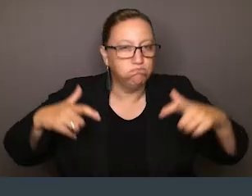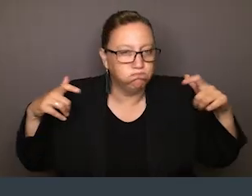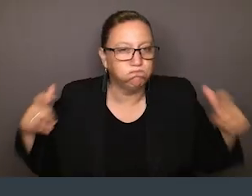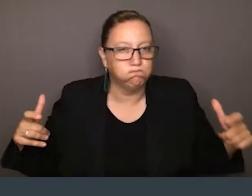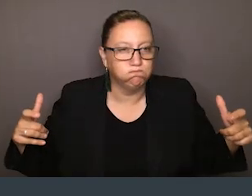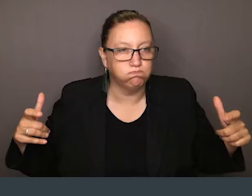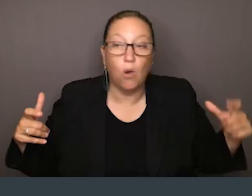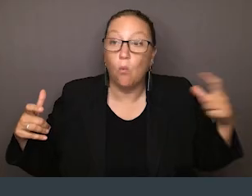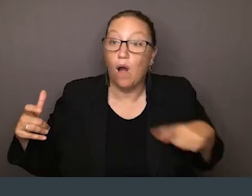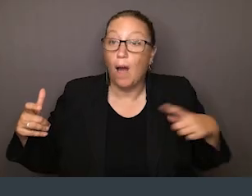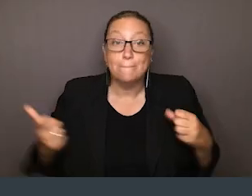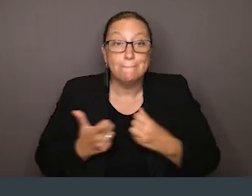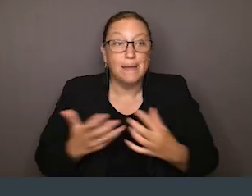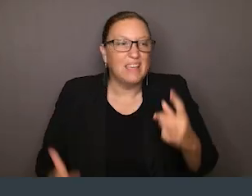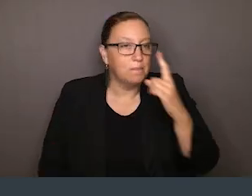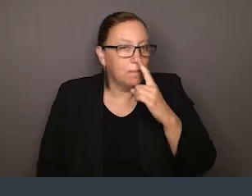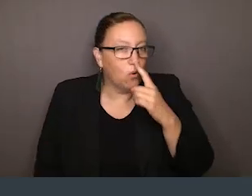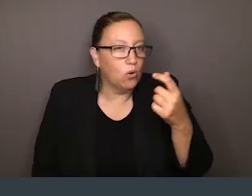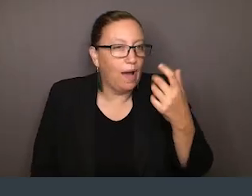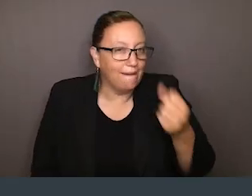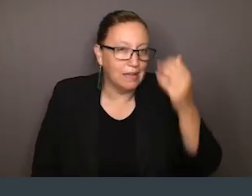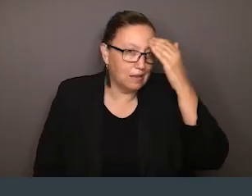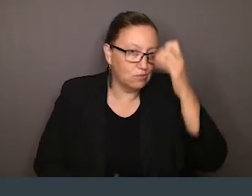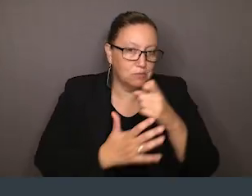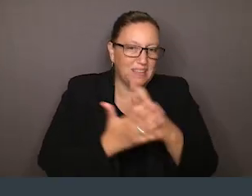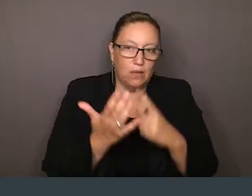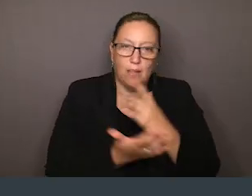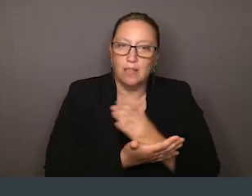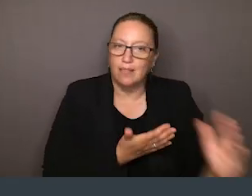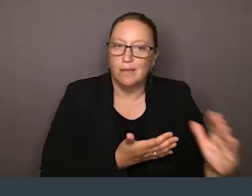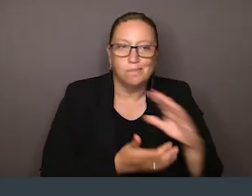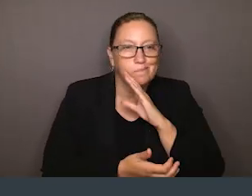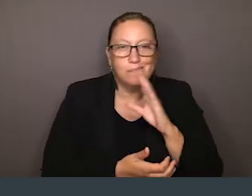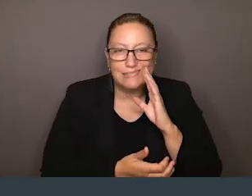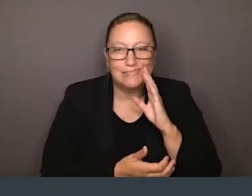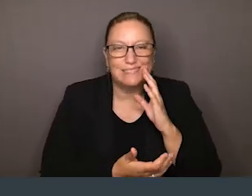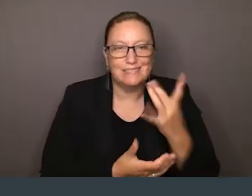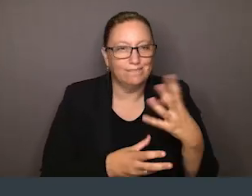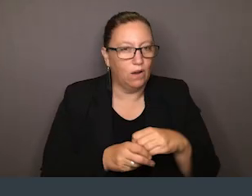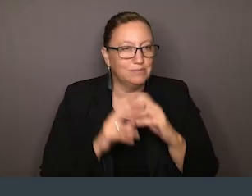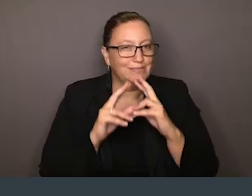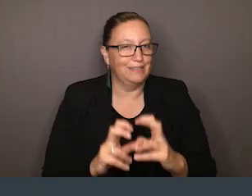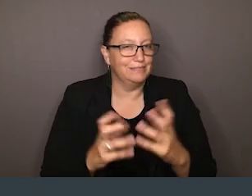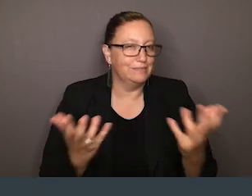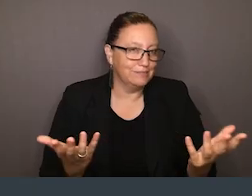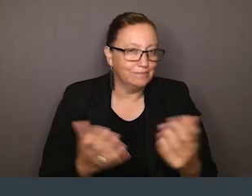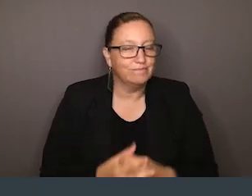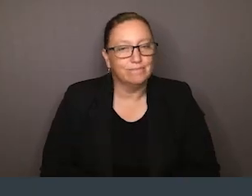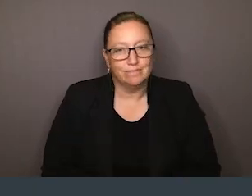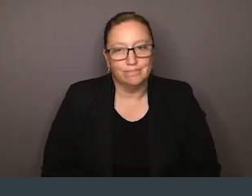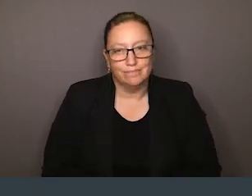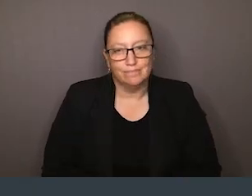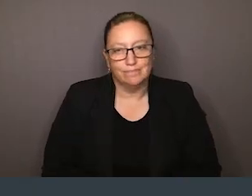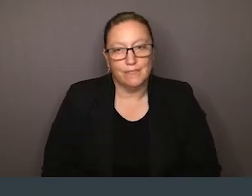with intellectual disability can be missed in studies using clinic samples and surveys. So just to reiterate, so from